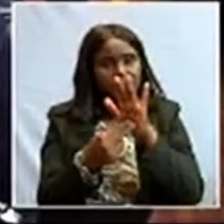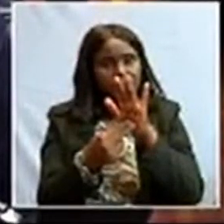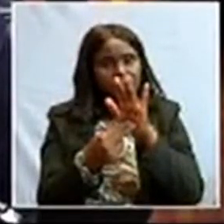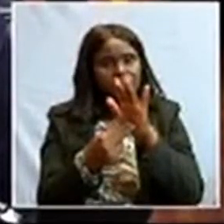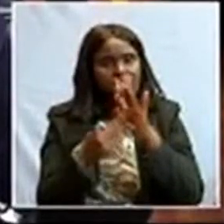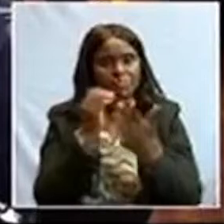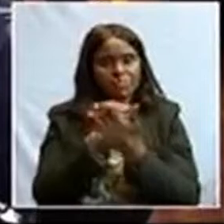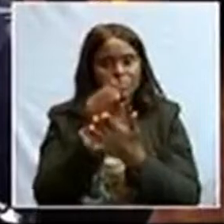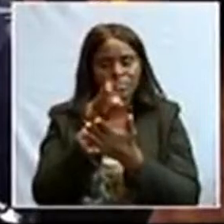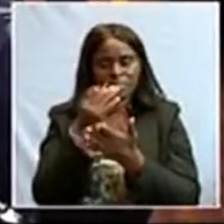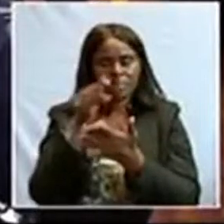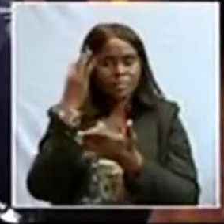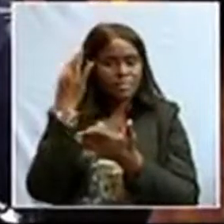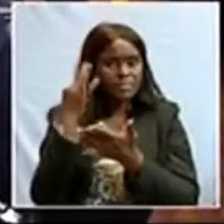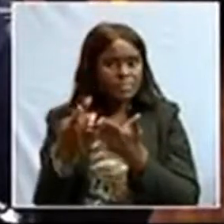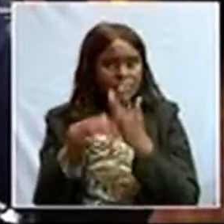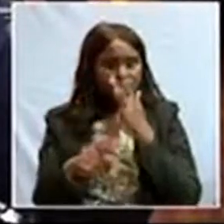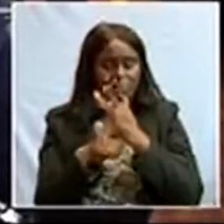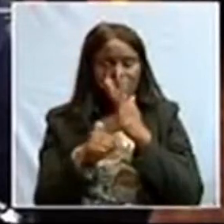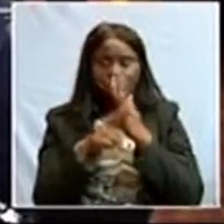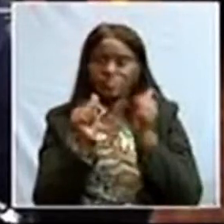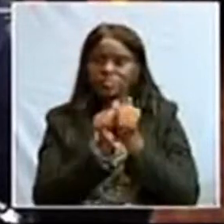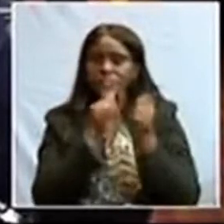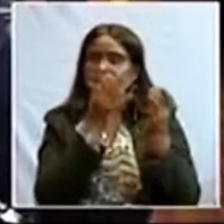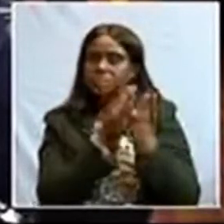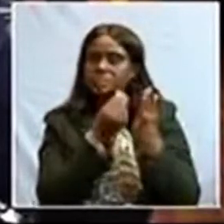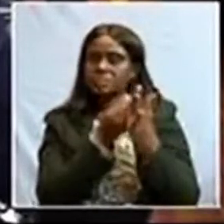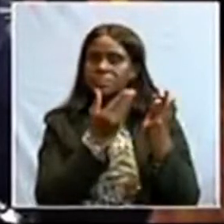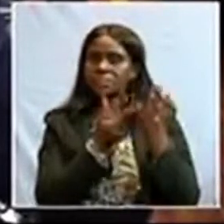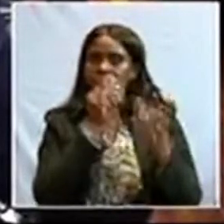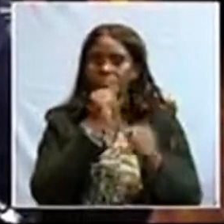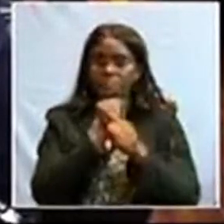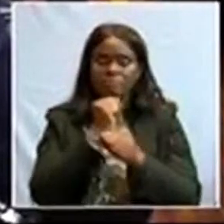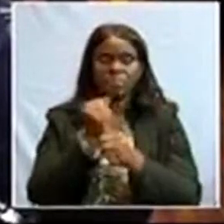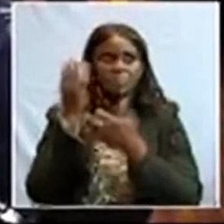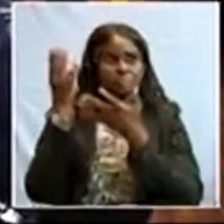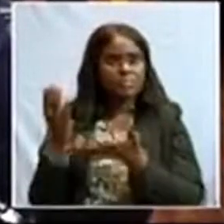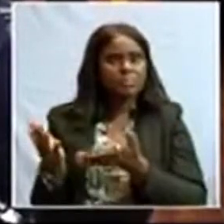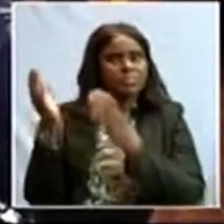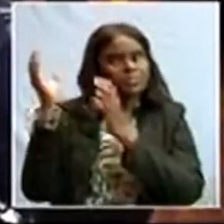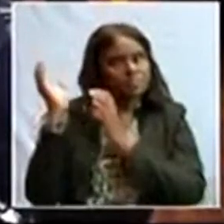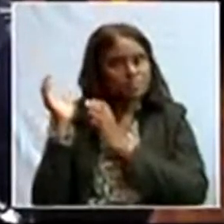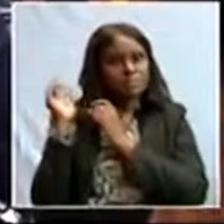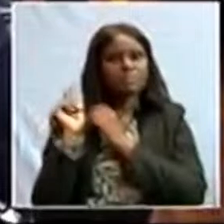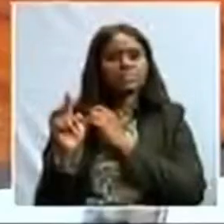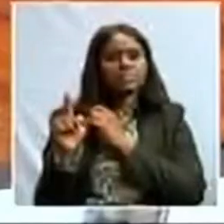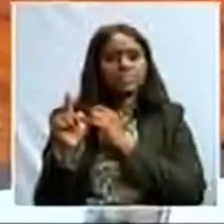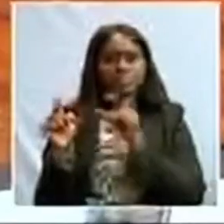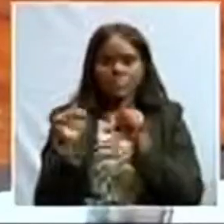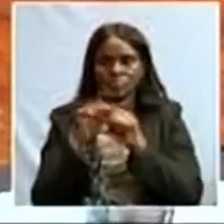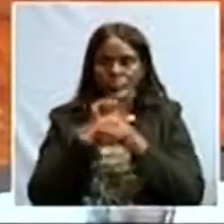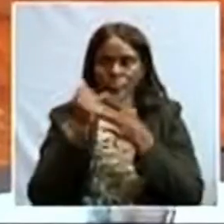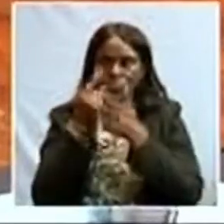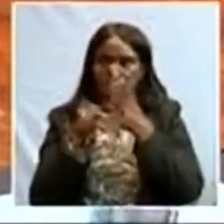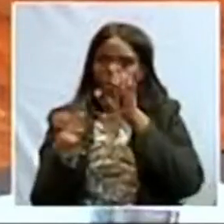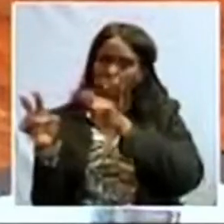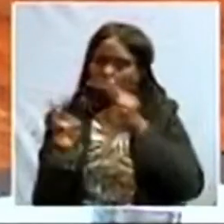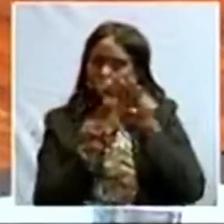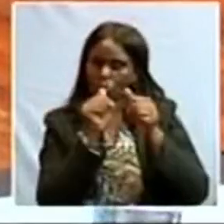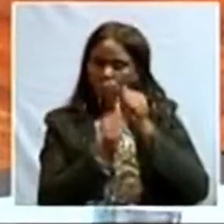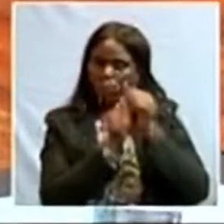of the town clerk. With this amount of workload that is coming, the oversight which is